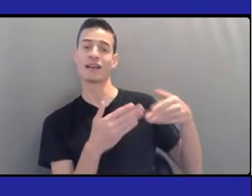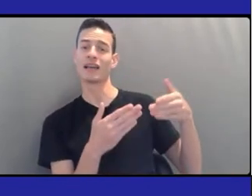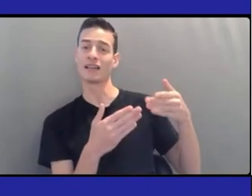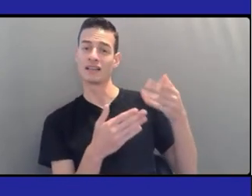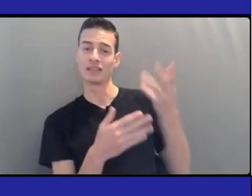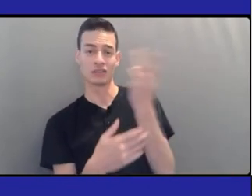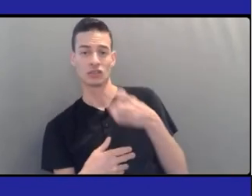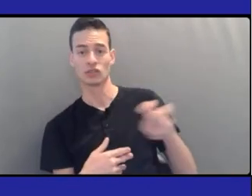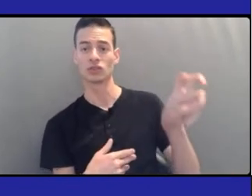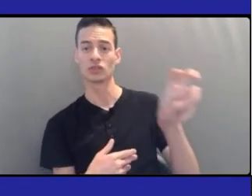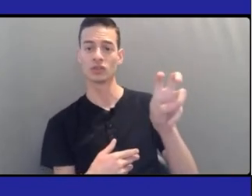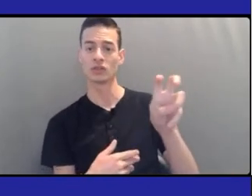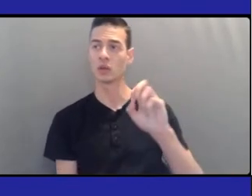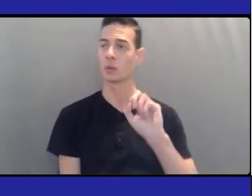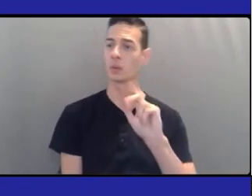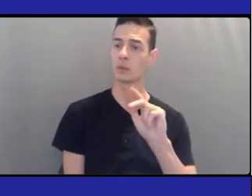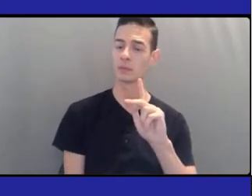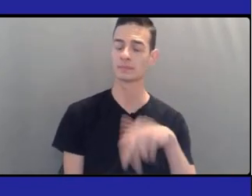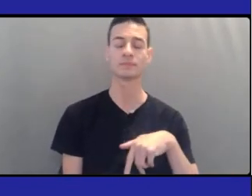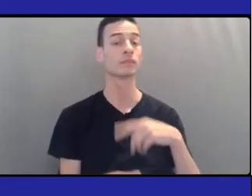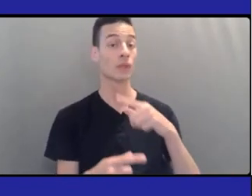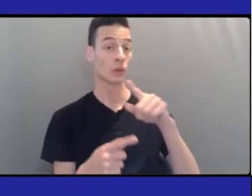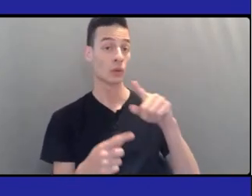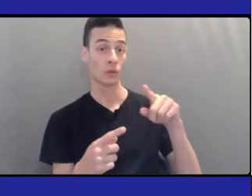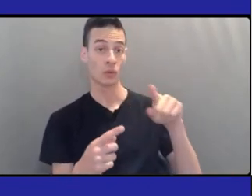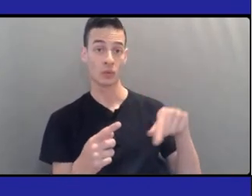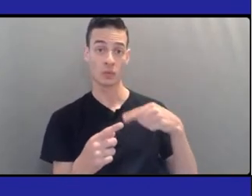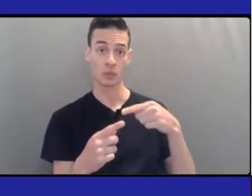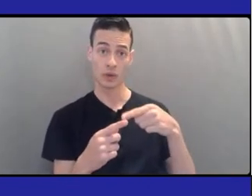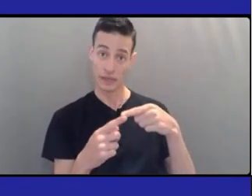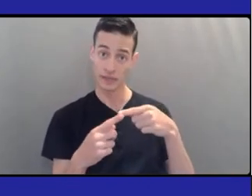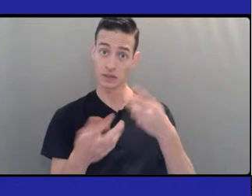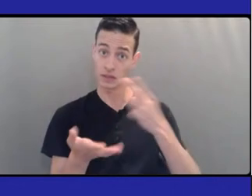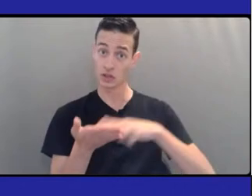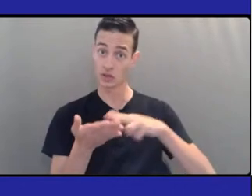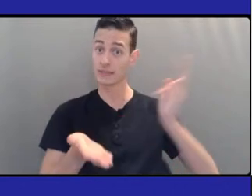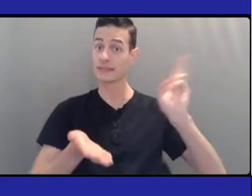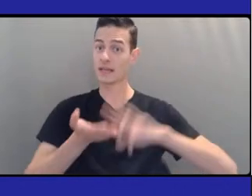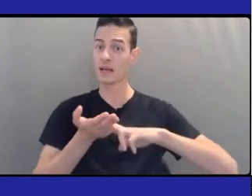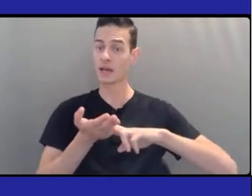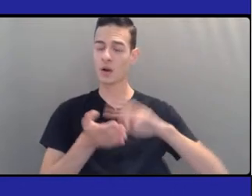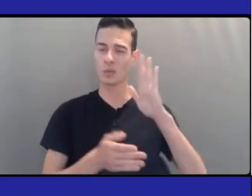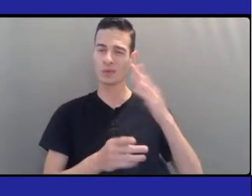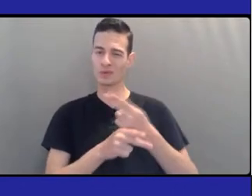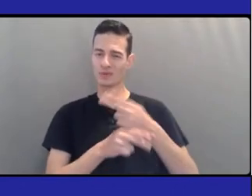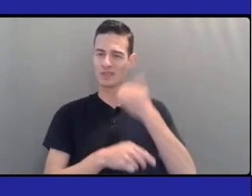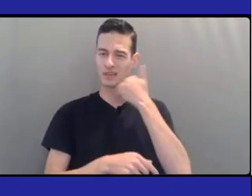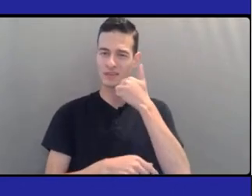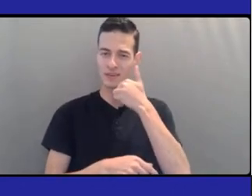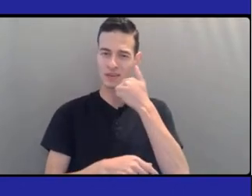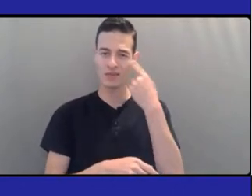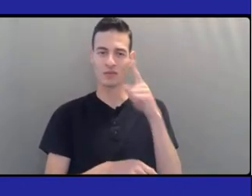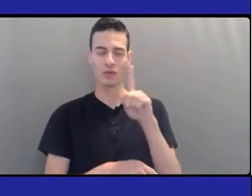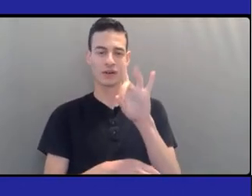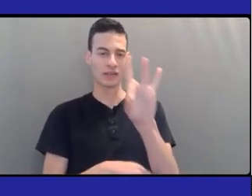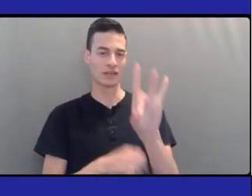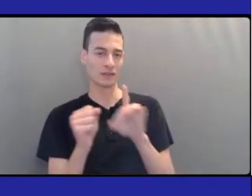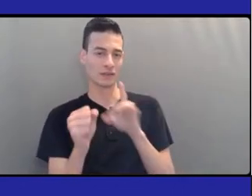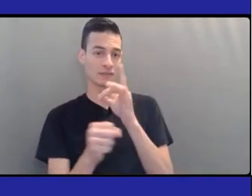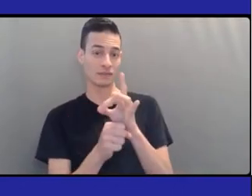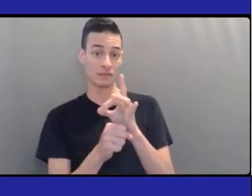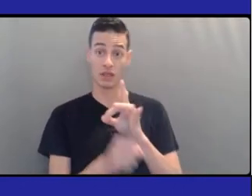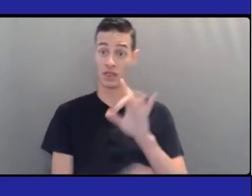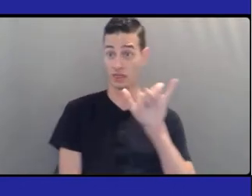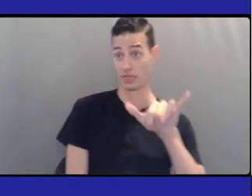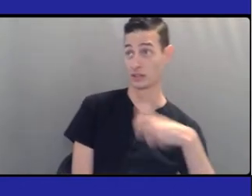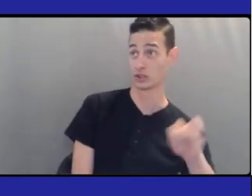be using this every day for the term of the contract, so it's really 8 years and then two years